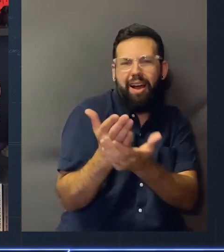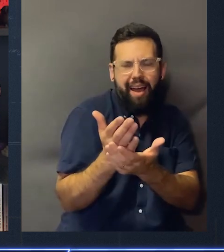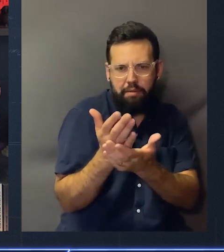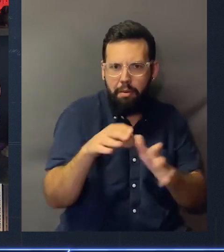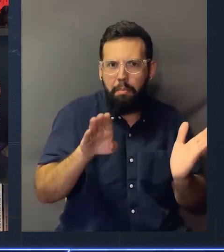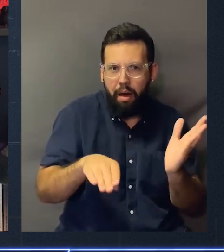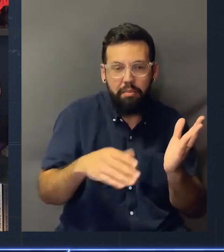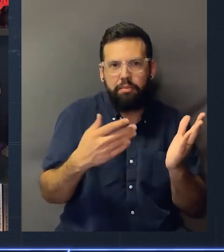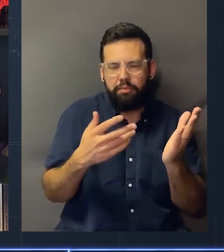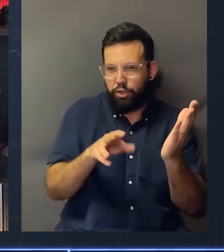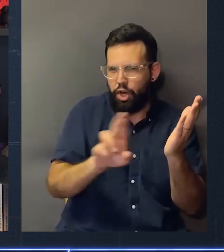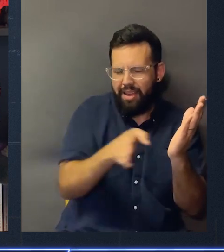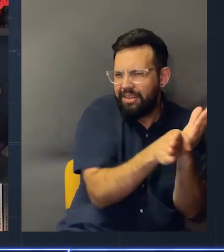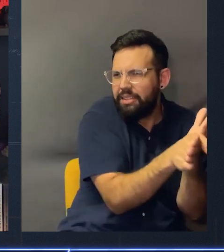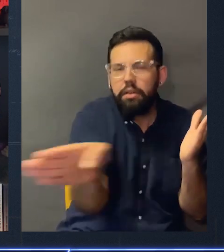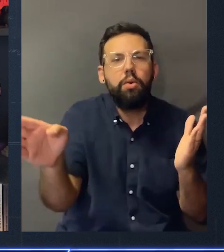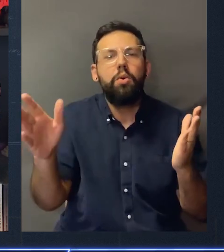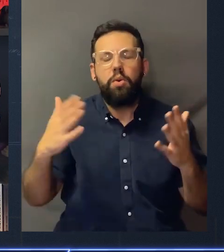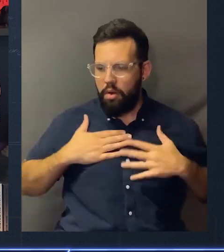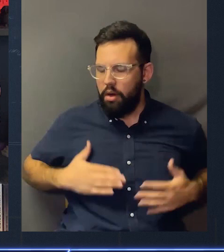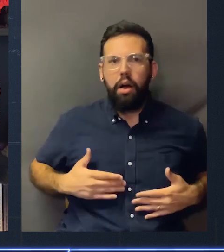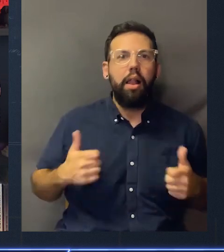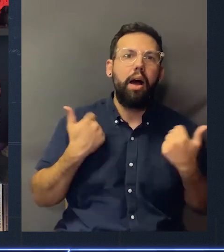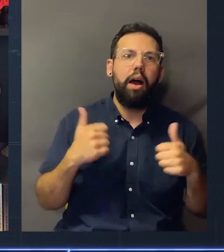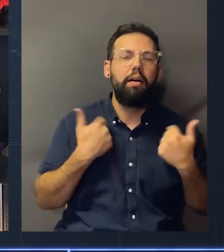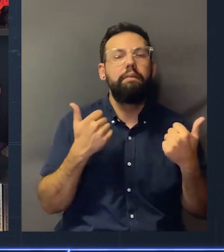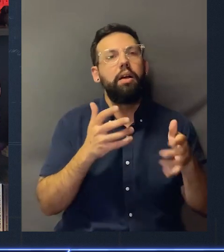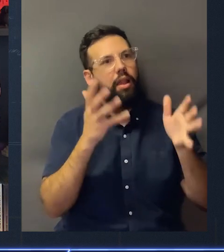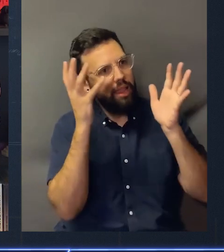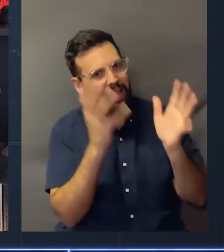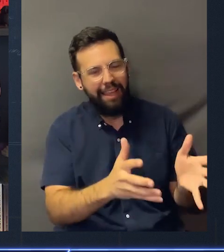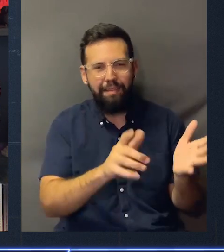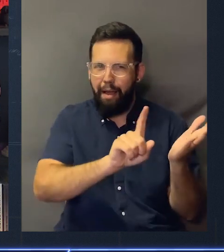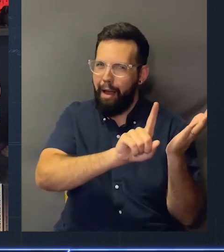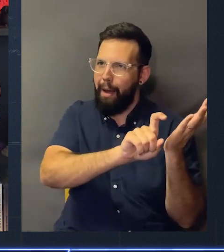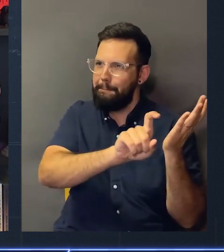that turn. I'm actually alive. Scamper away